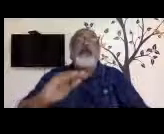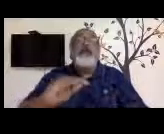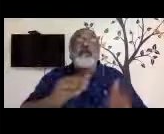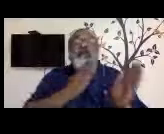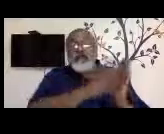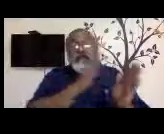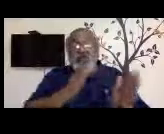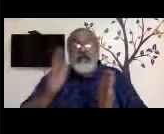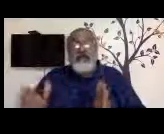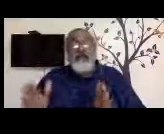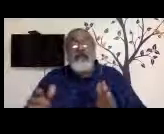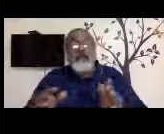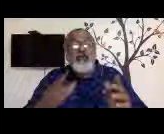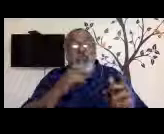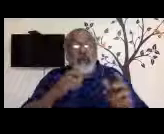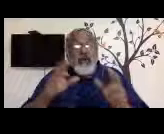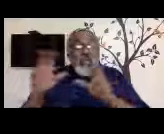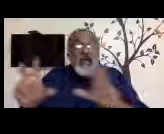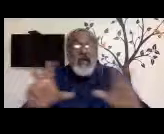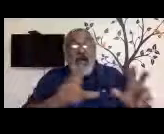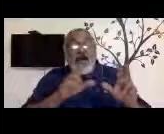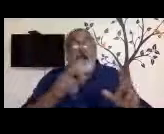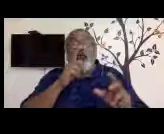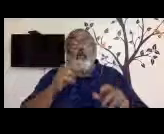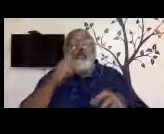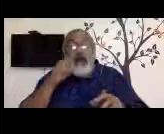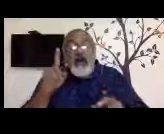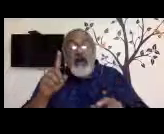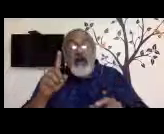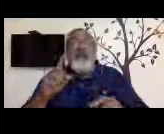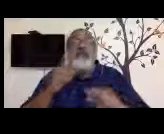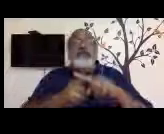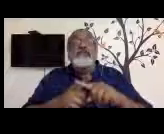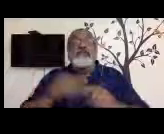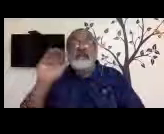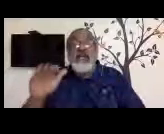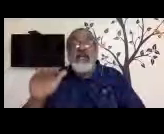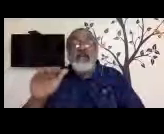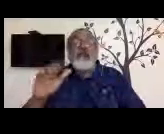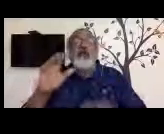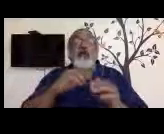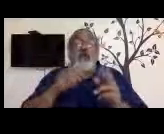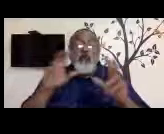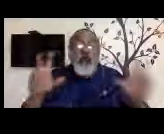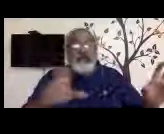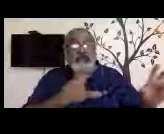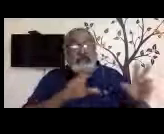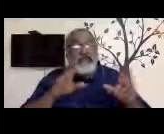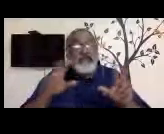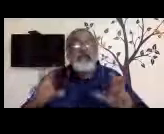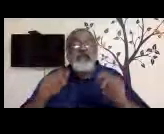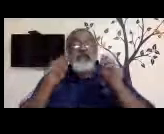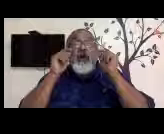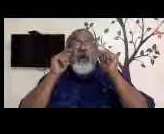disabilities. And there should be promotion of awareness raising of